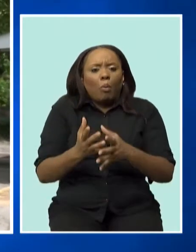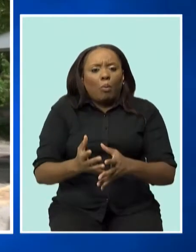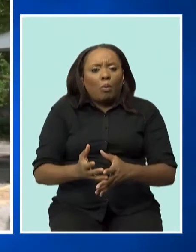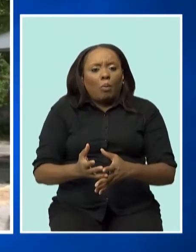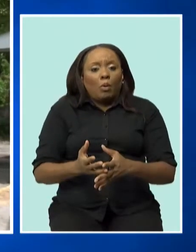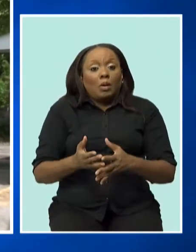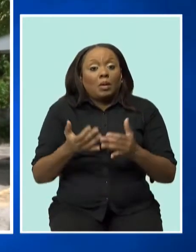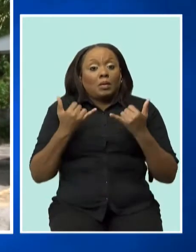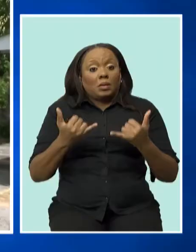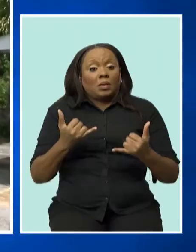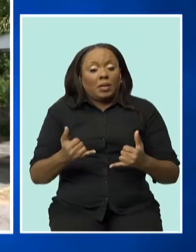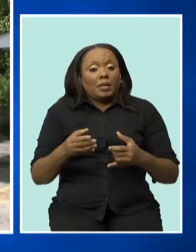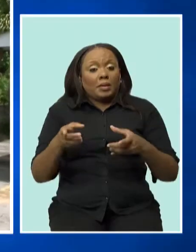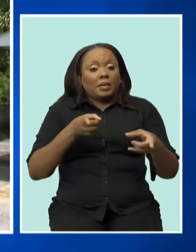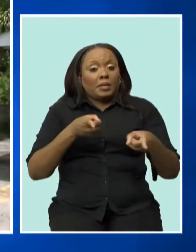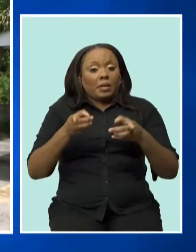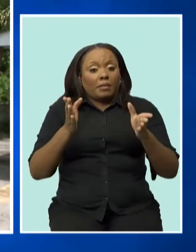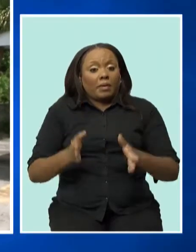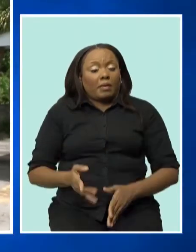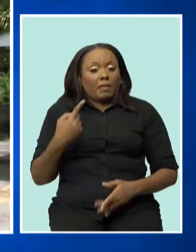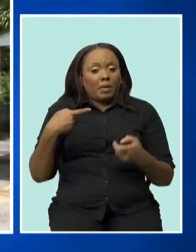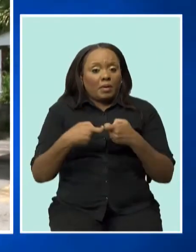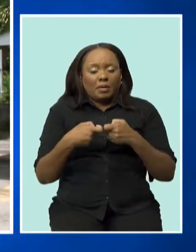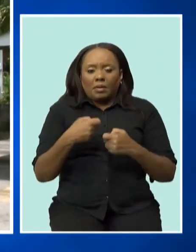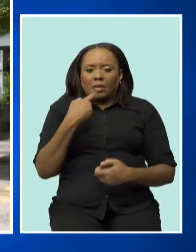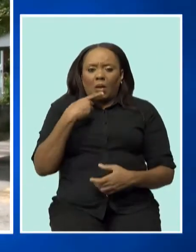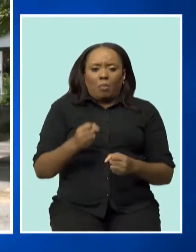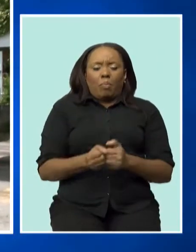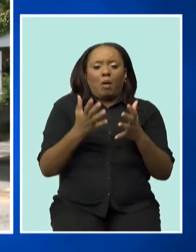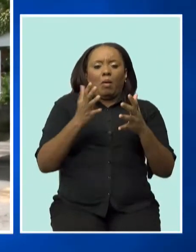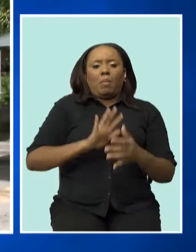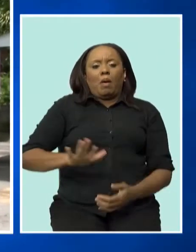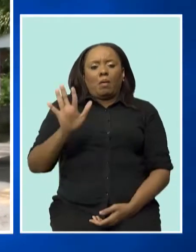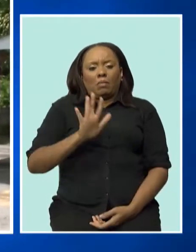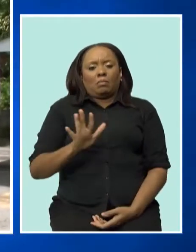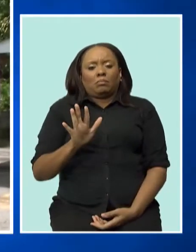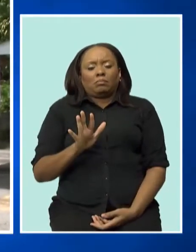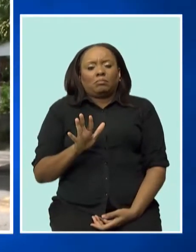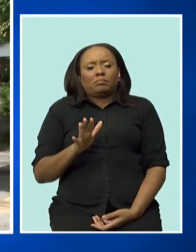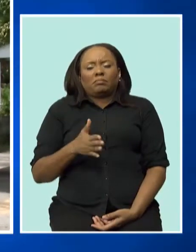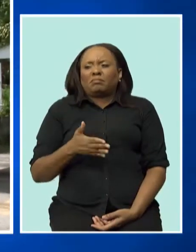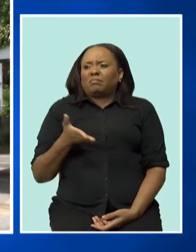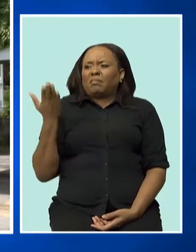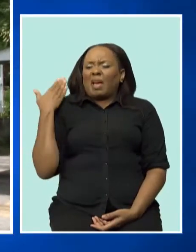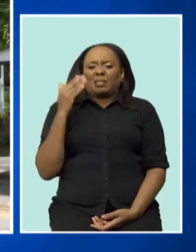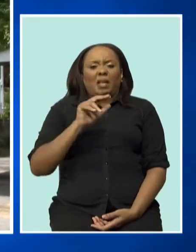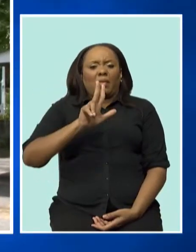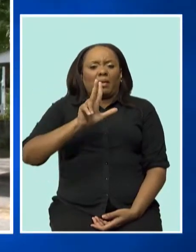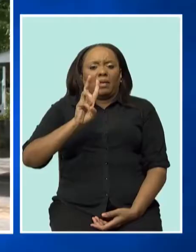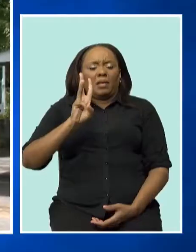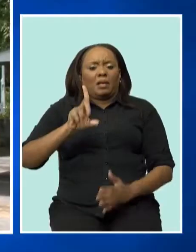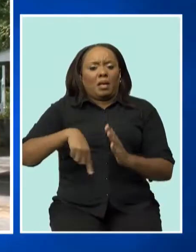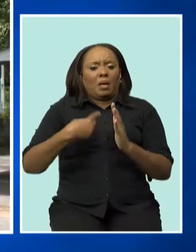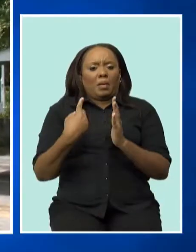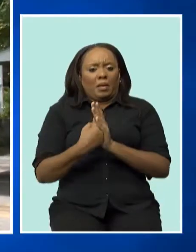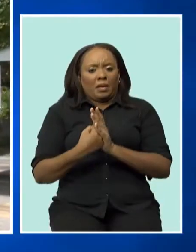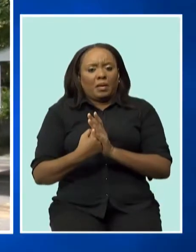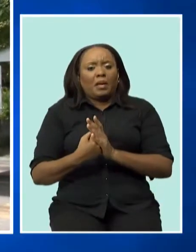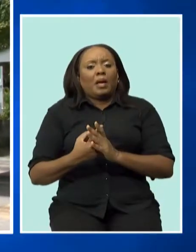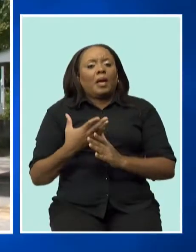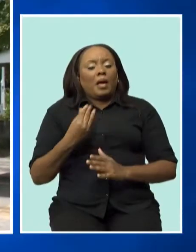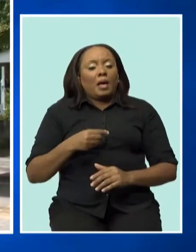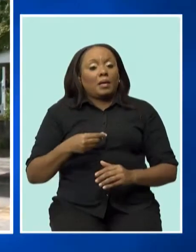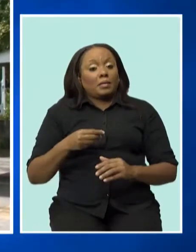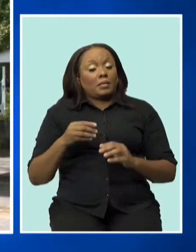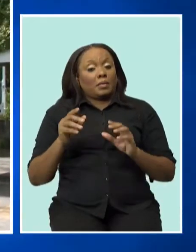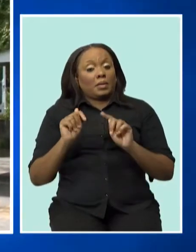Charles Leslie, revealed to CBC News the bursts were recorded roughly over the last 36 hours across the country, and